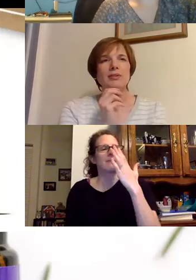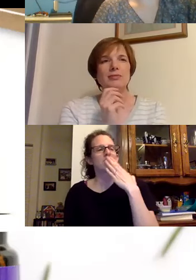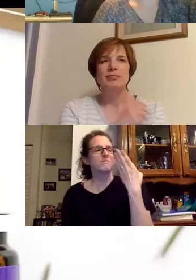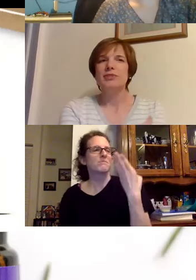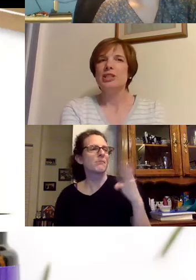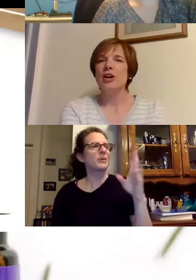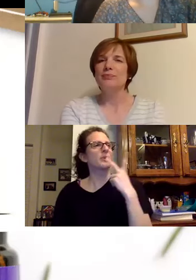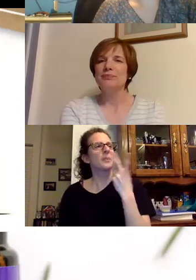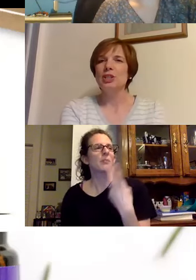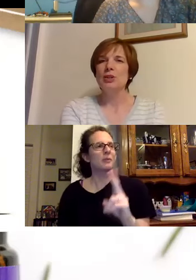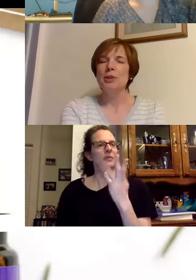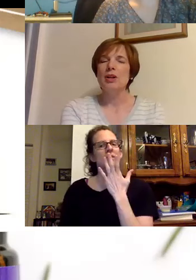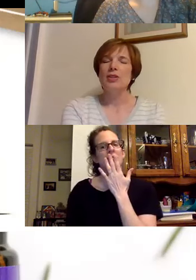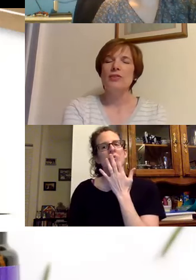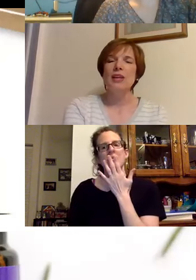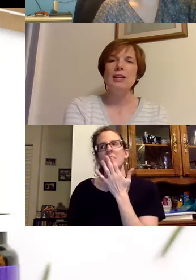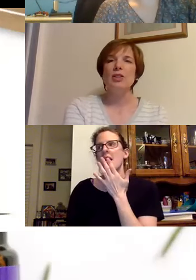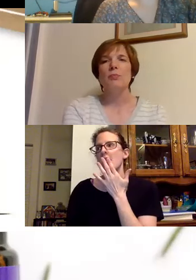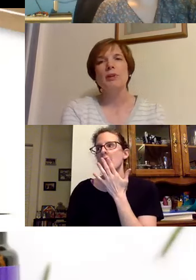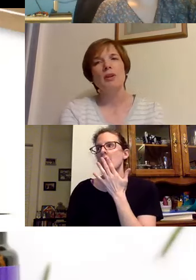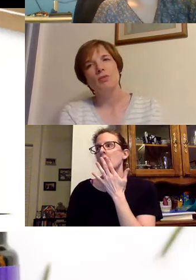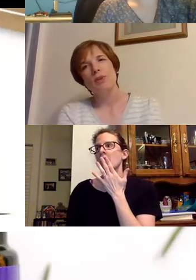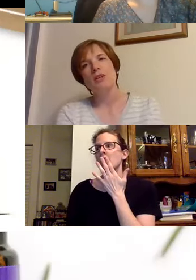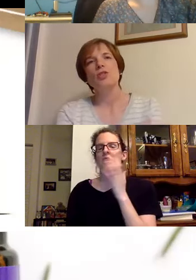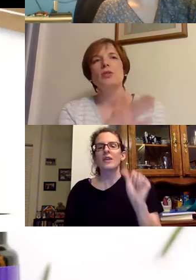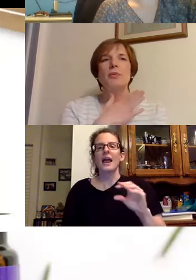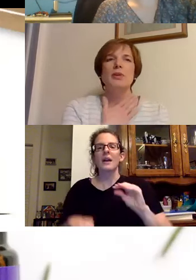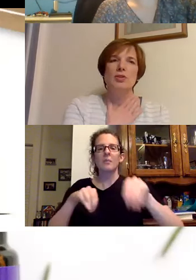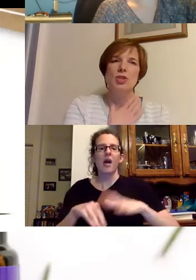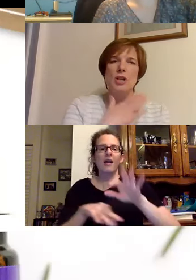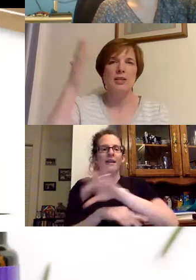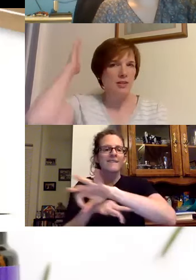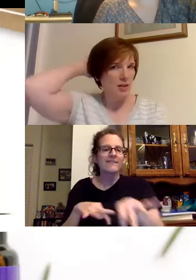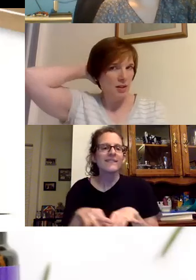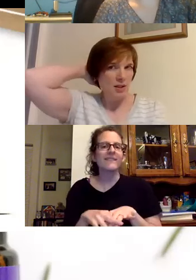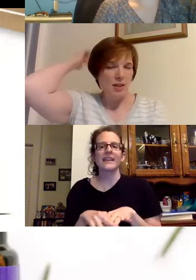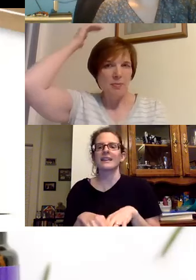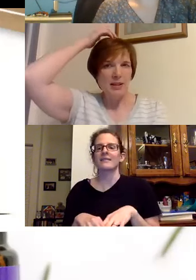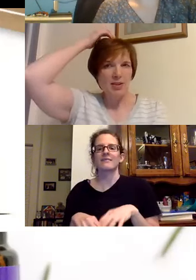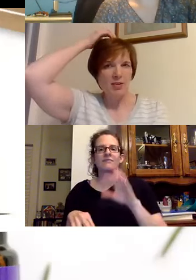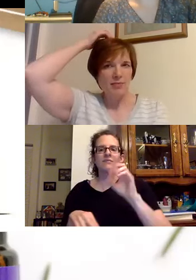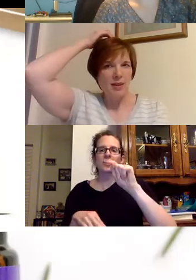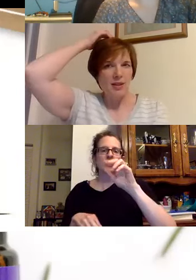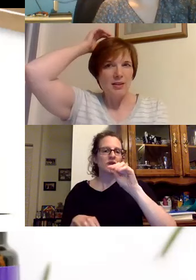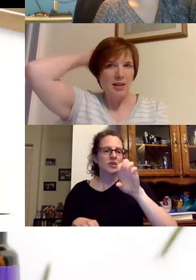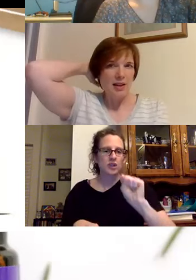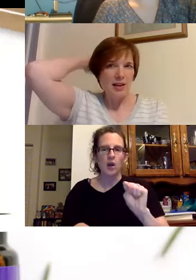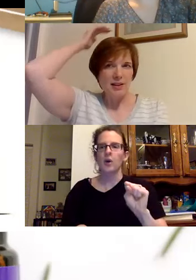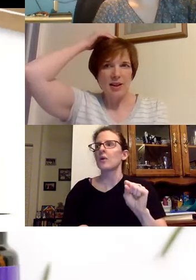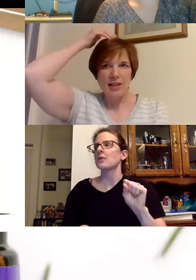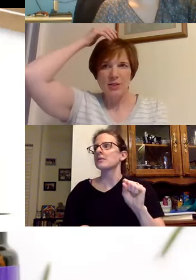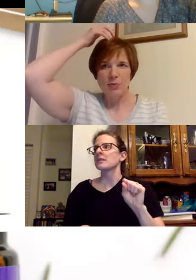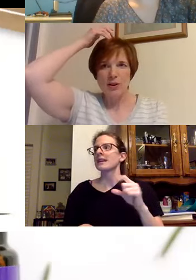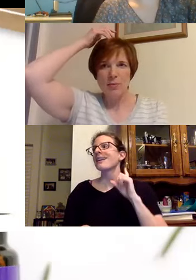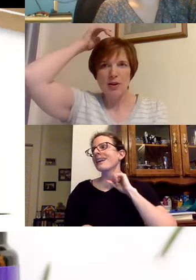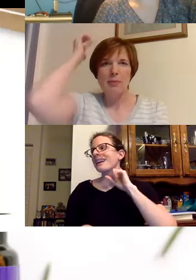purple. So you can put it on your feet, you can put it on your wrist, you can put it on your chest, back here, neck.